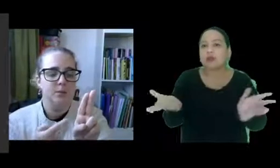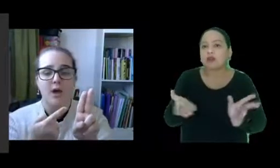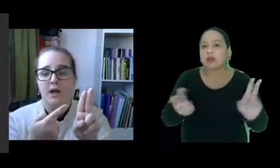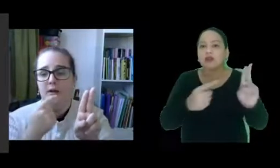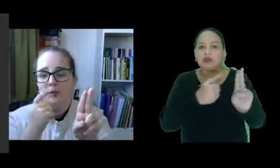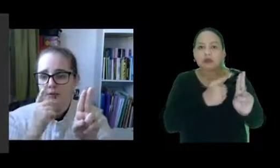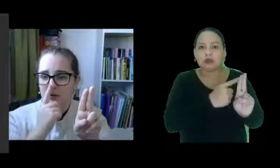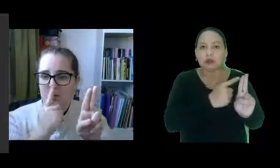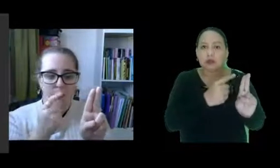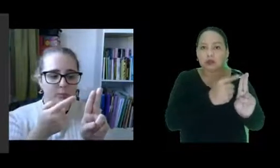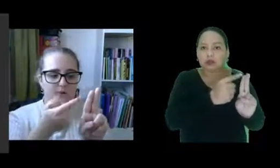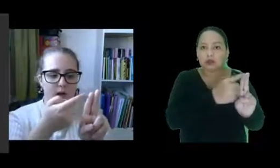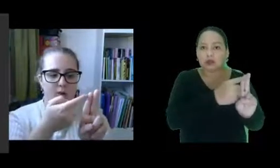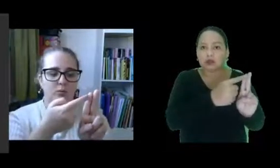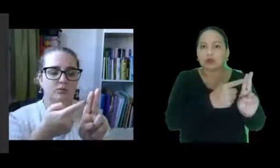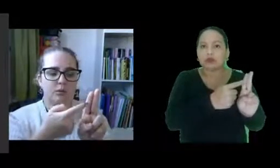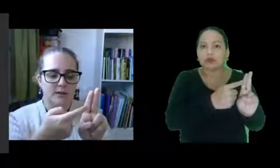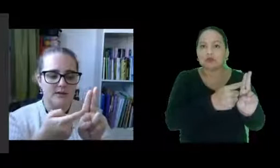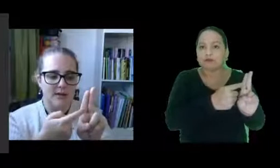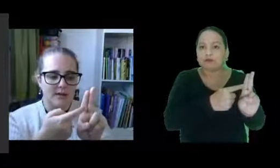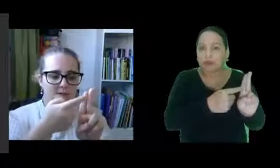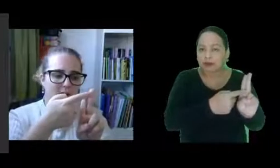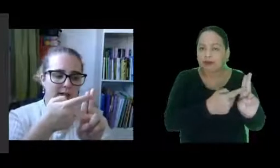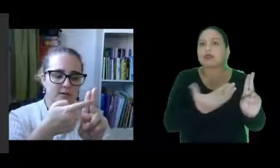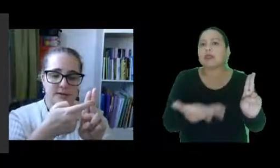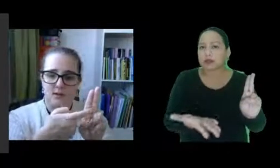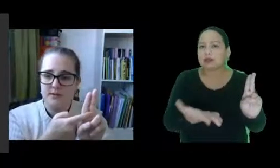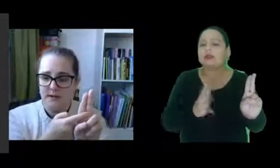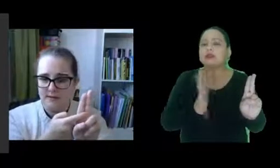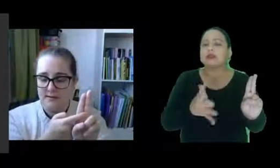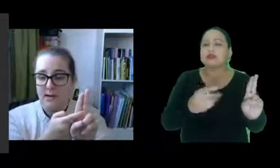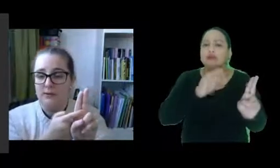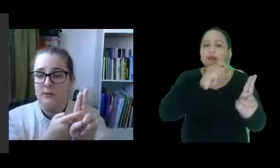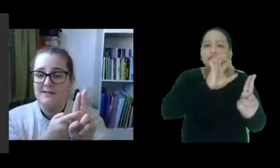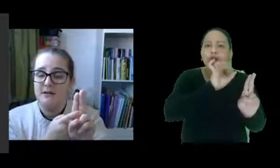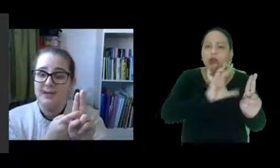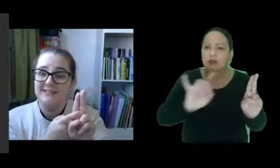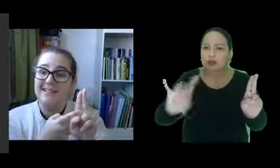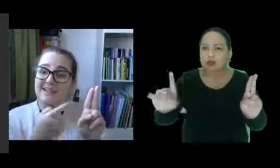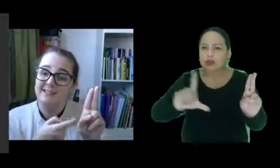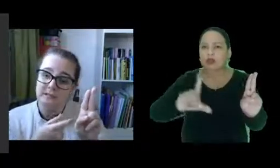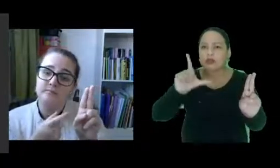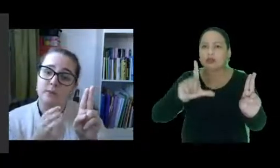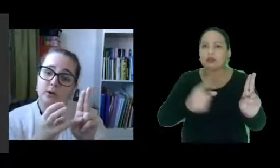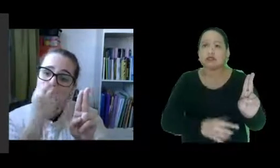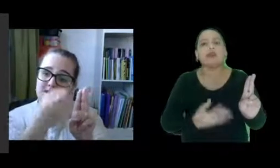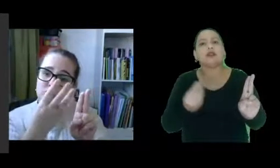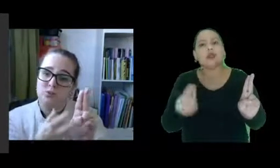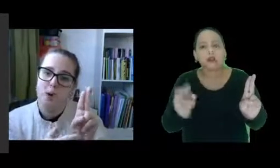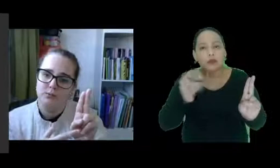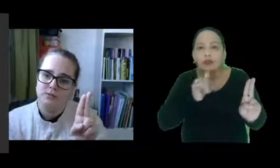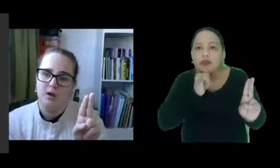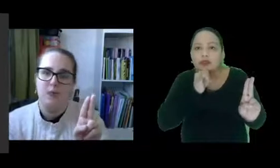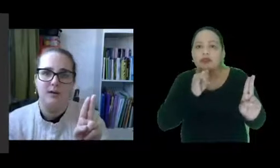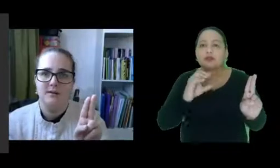dots, 1, 2, 3, 4, 5, and 6. So we would write each letter